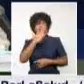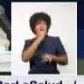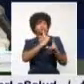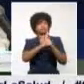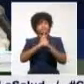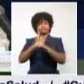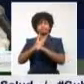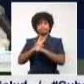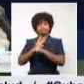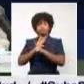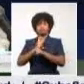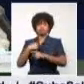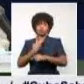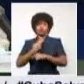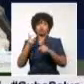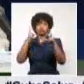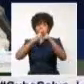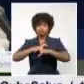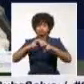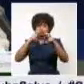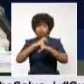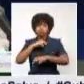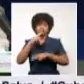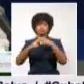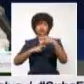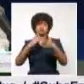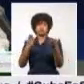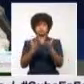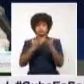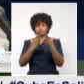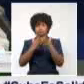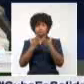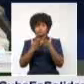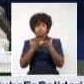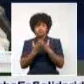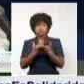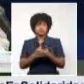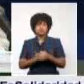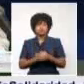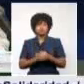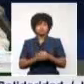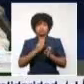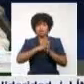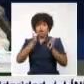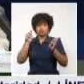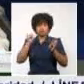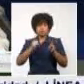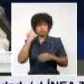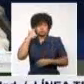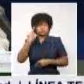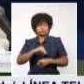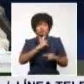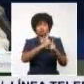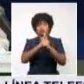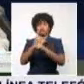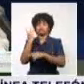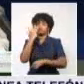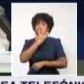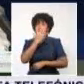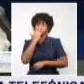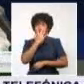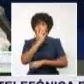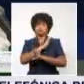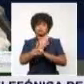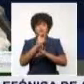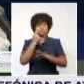85.6% have been related to a person who was already confirmed previously as a carrier of COVID-19.